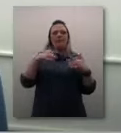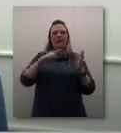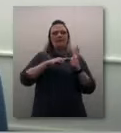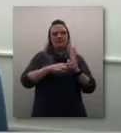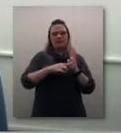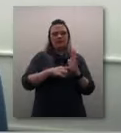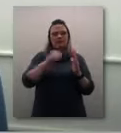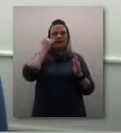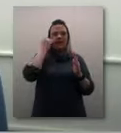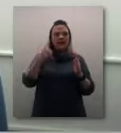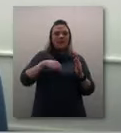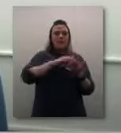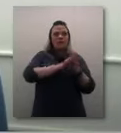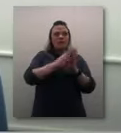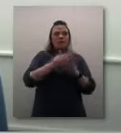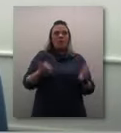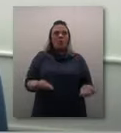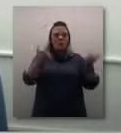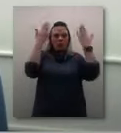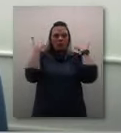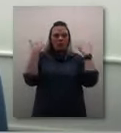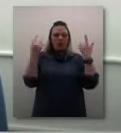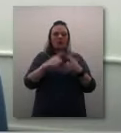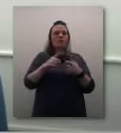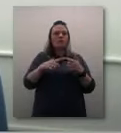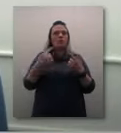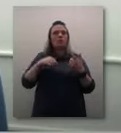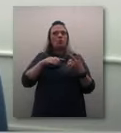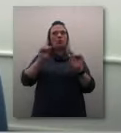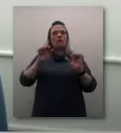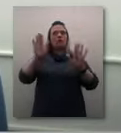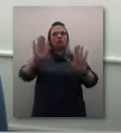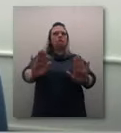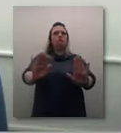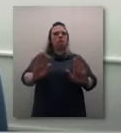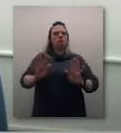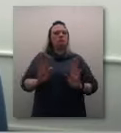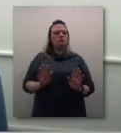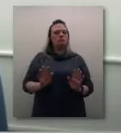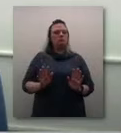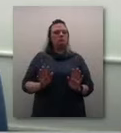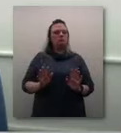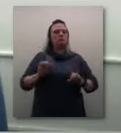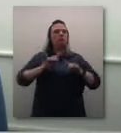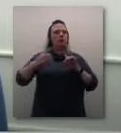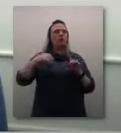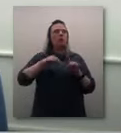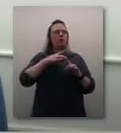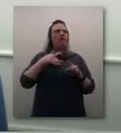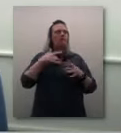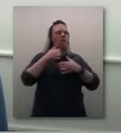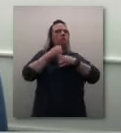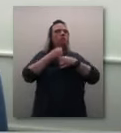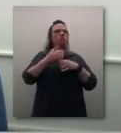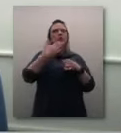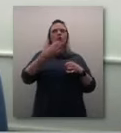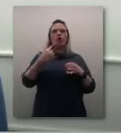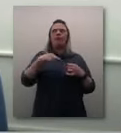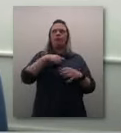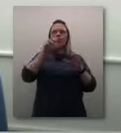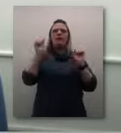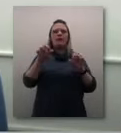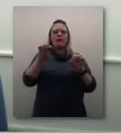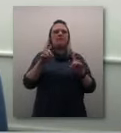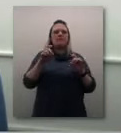that we're overwhelmed, we could always push back, but we feel pretty confident we do have the capacity to test all those